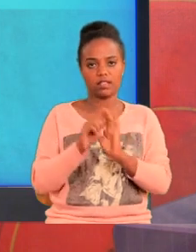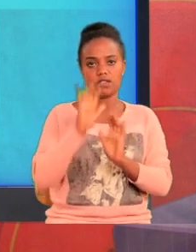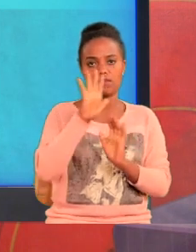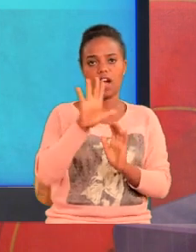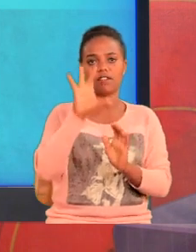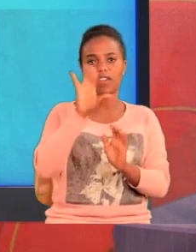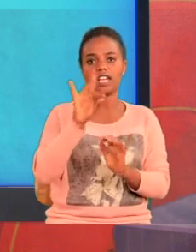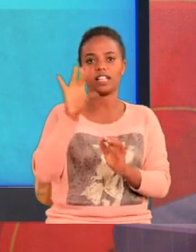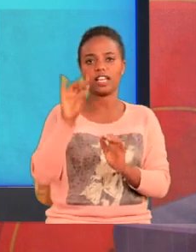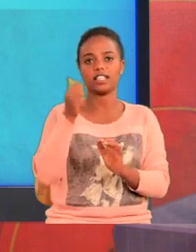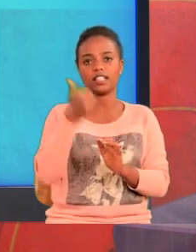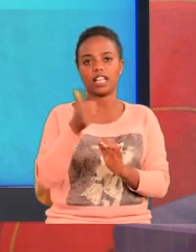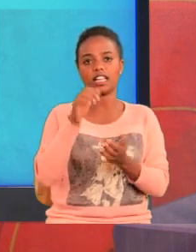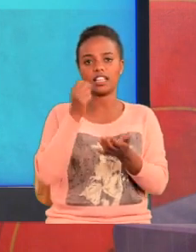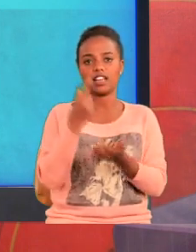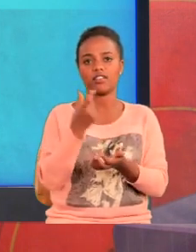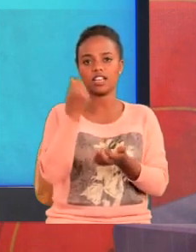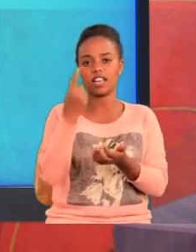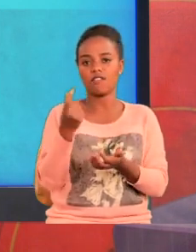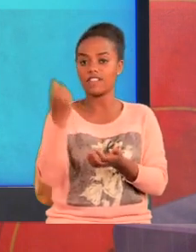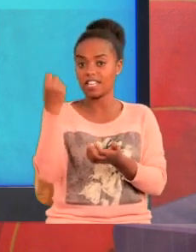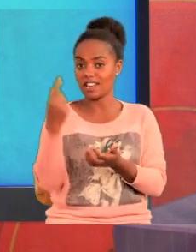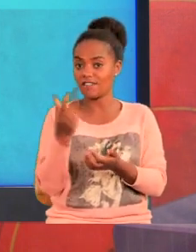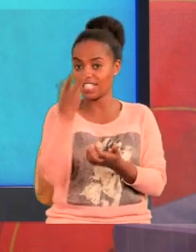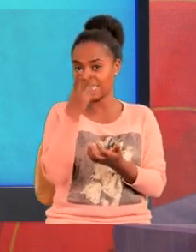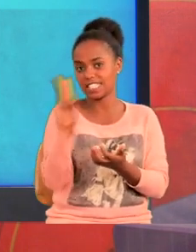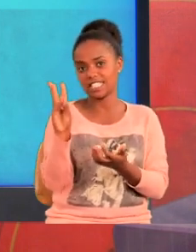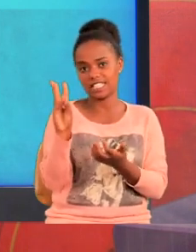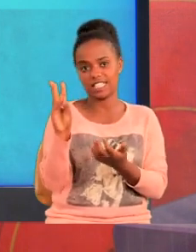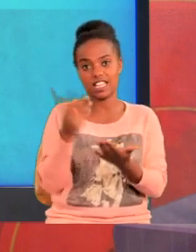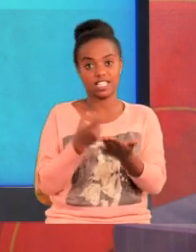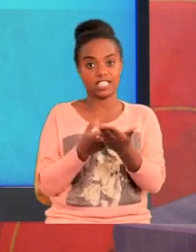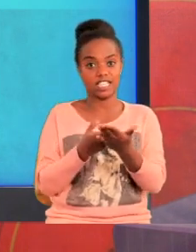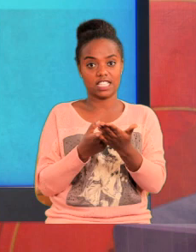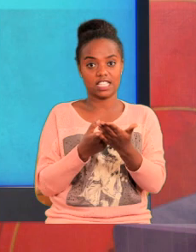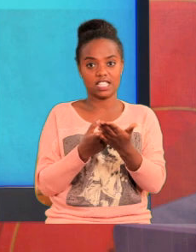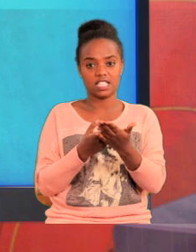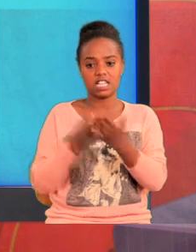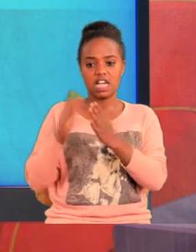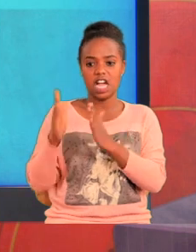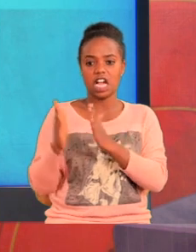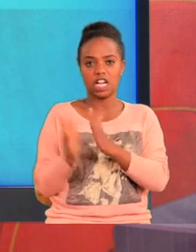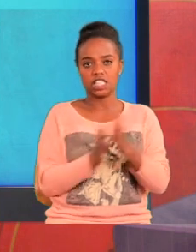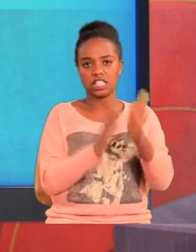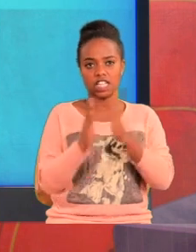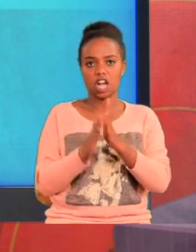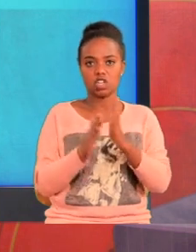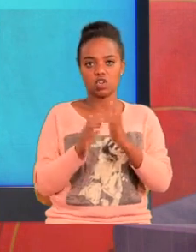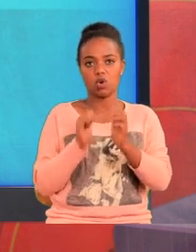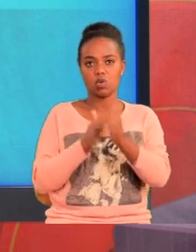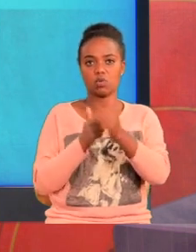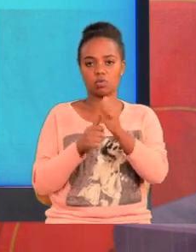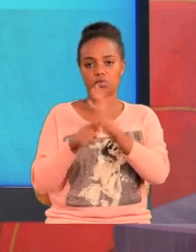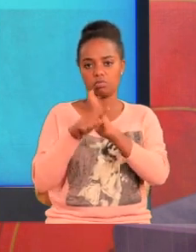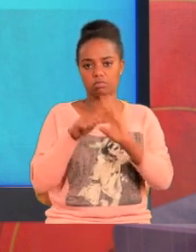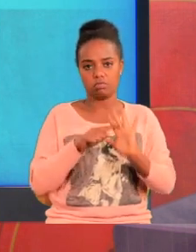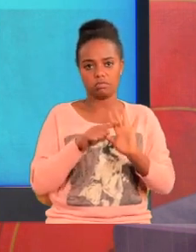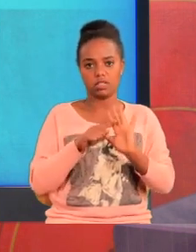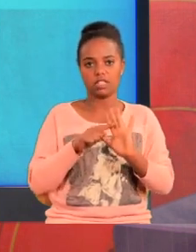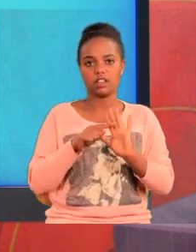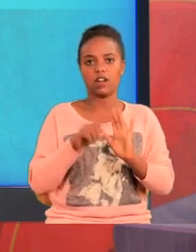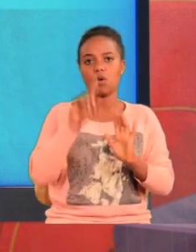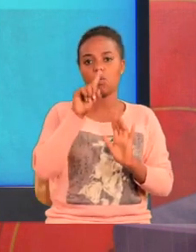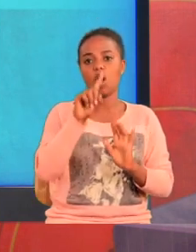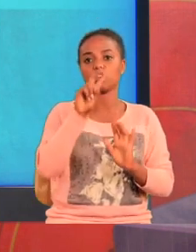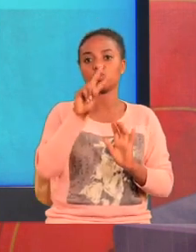5, 8, 8, 10, 11, 11, 11, 16. It's arranged in ascending order. We have how many data? 1, 2, 3,